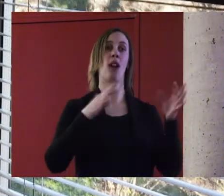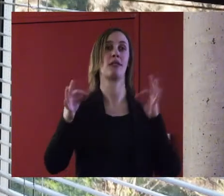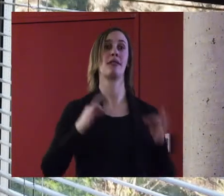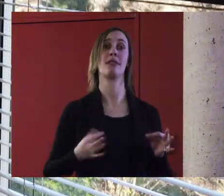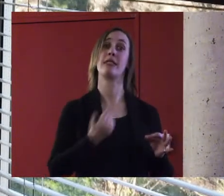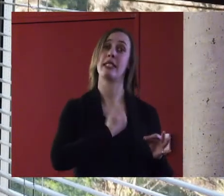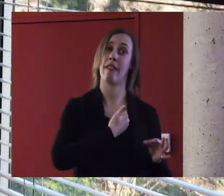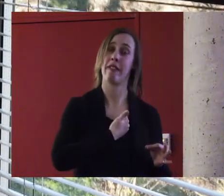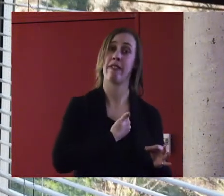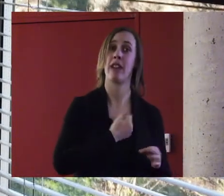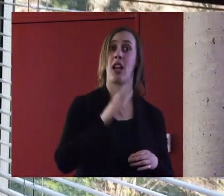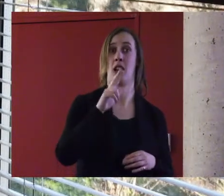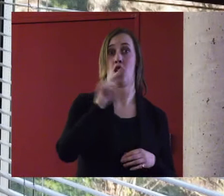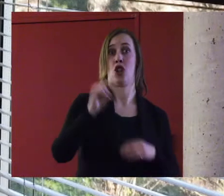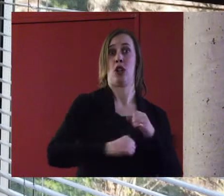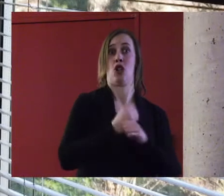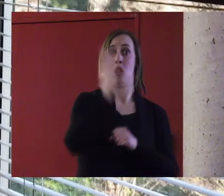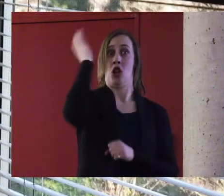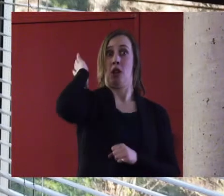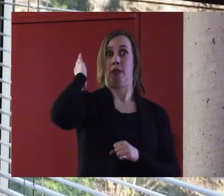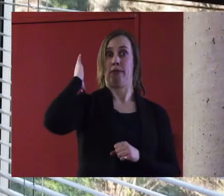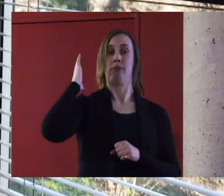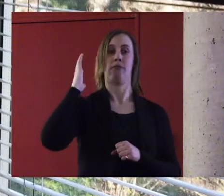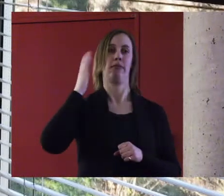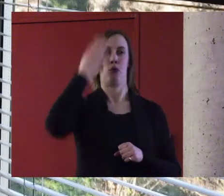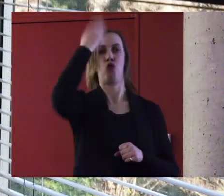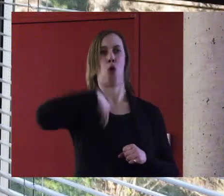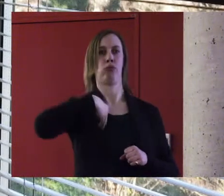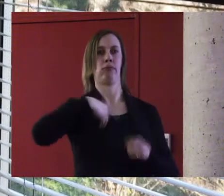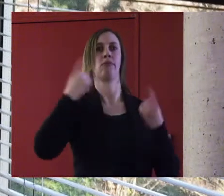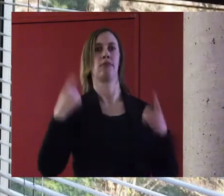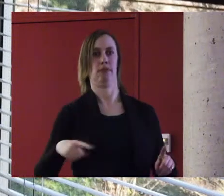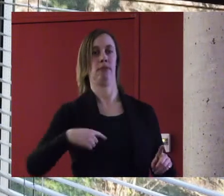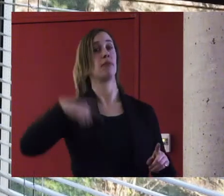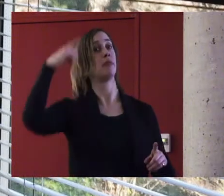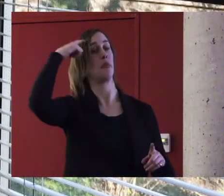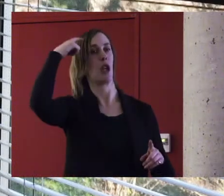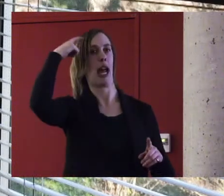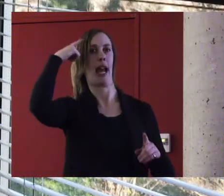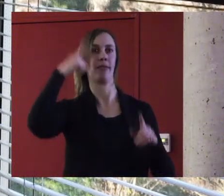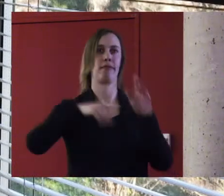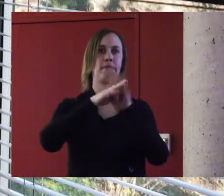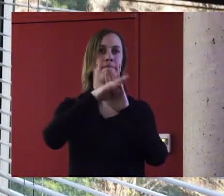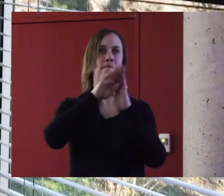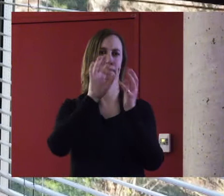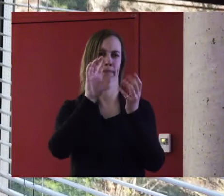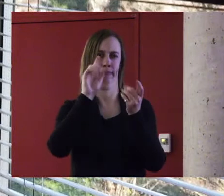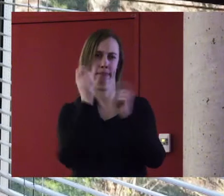a devastating stroke due to a congenital malformation in my brain. I was on a